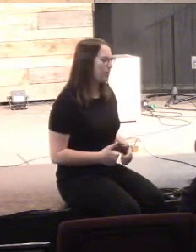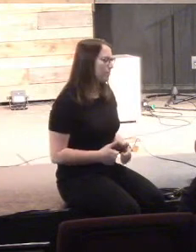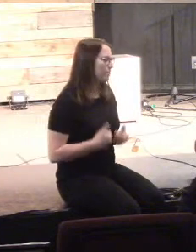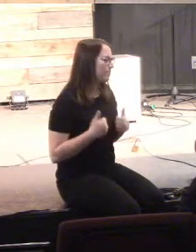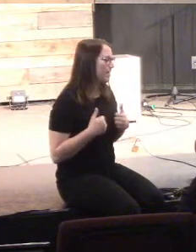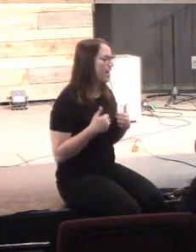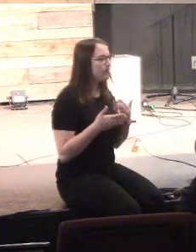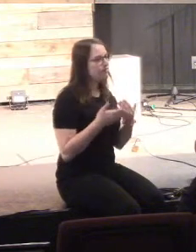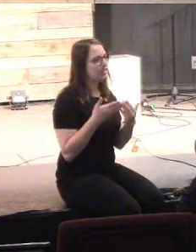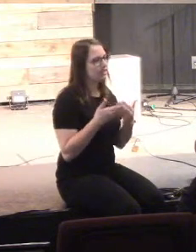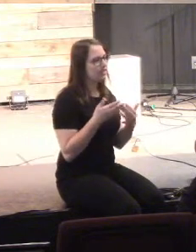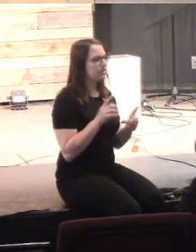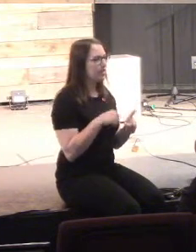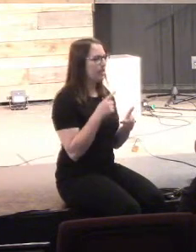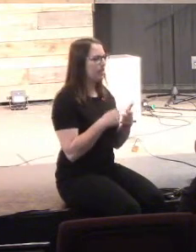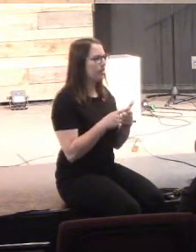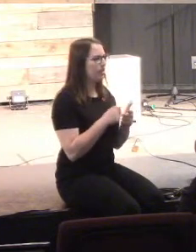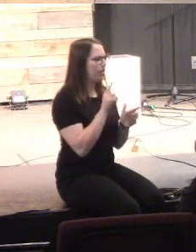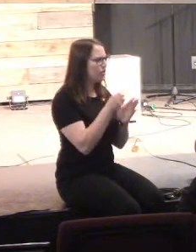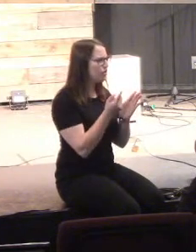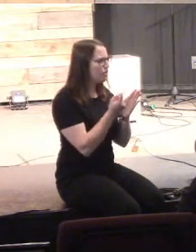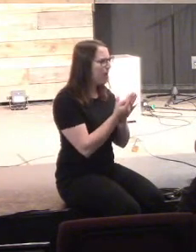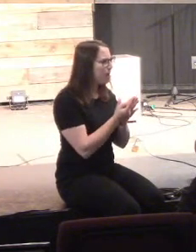and 2 hours later it's the end of the movie.